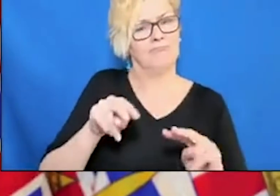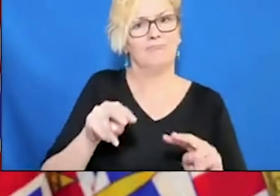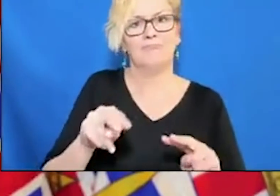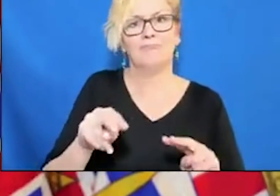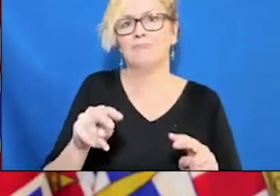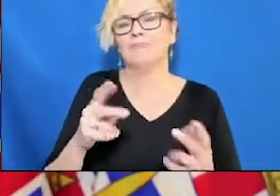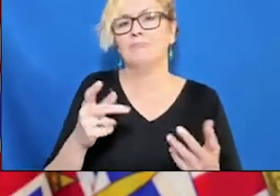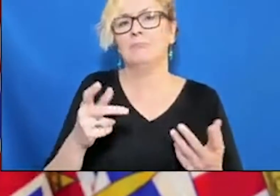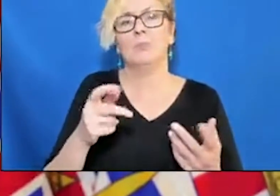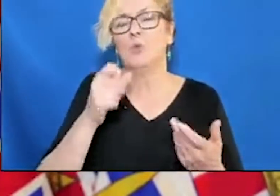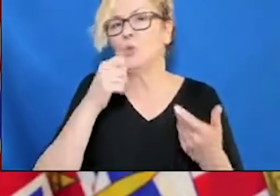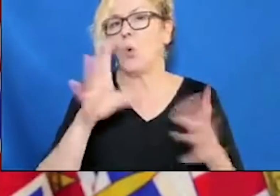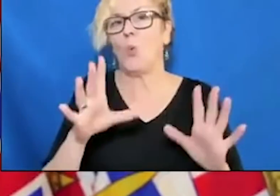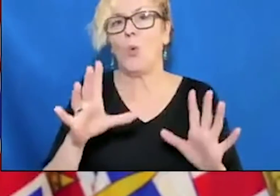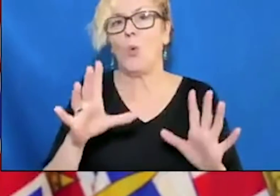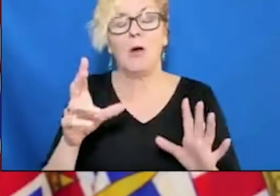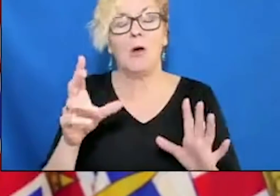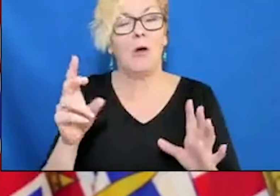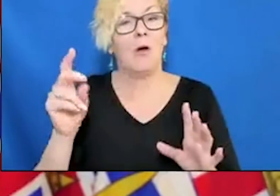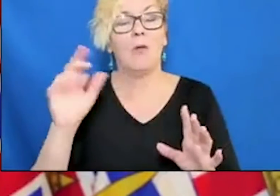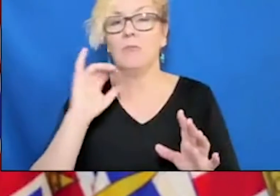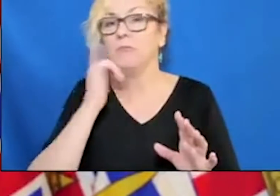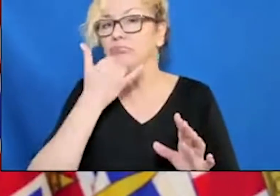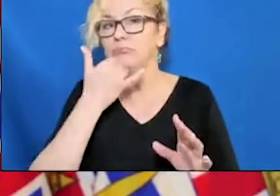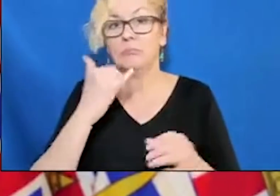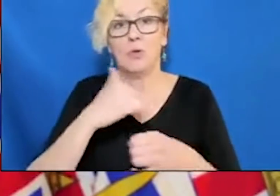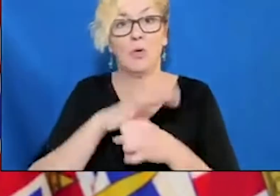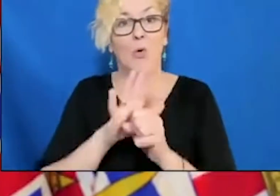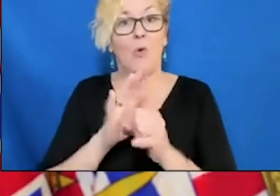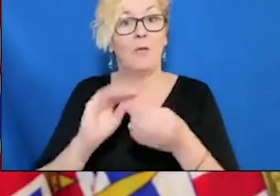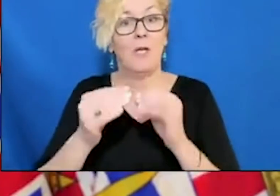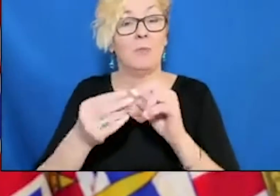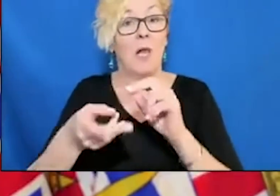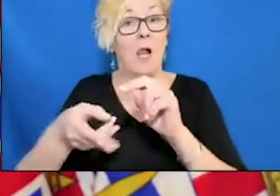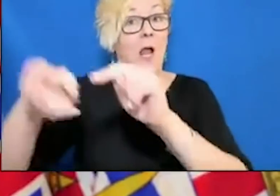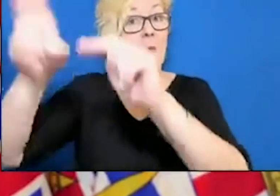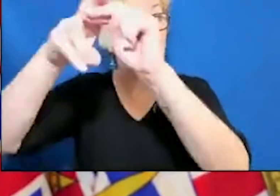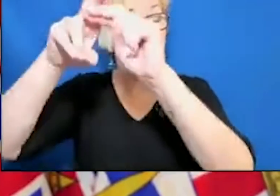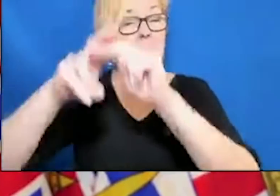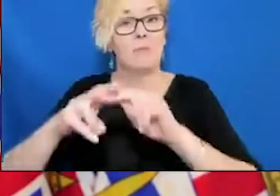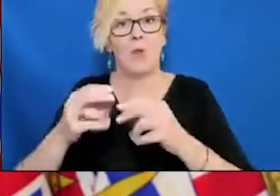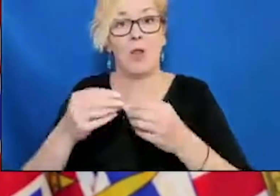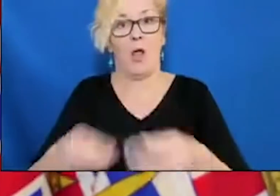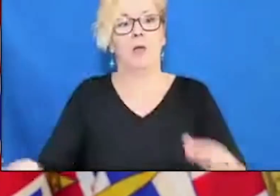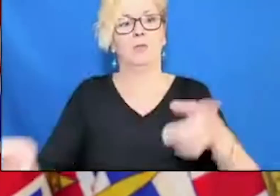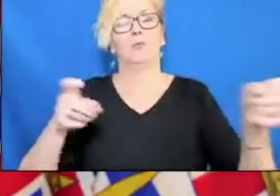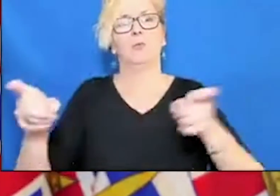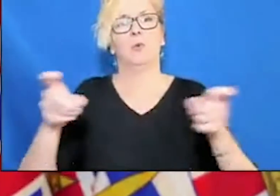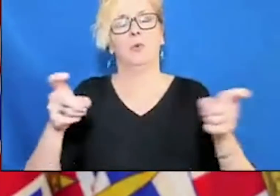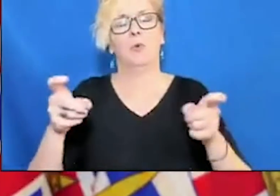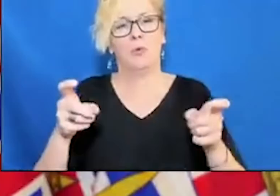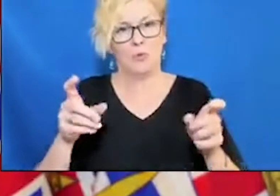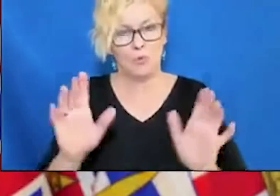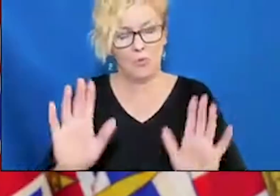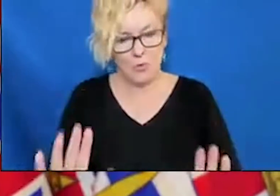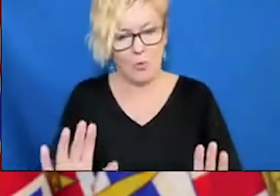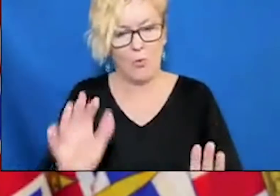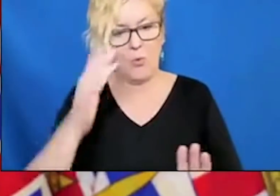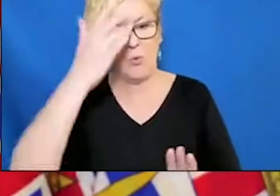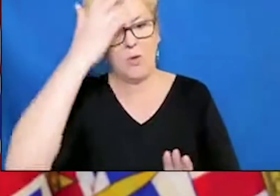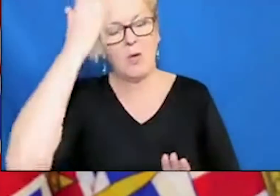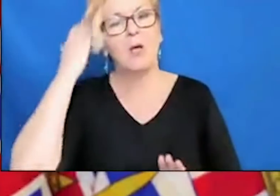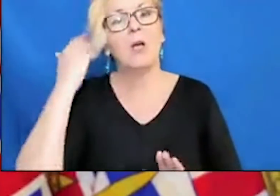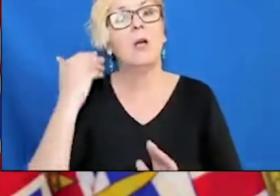something we don't want when we're at this phase of the pandemic. We know these escalating new cases have been connected